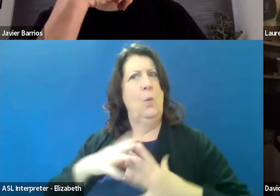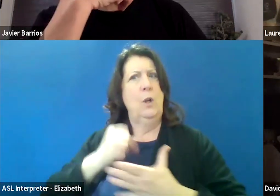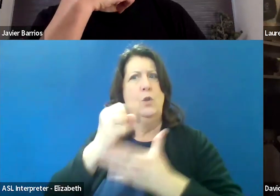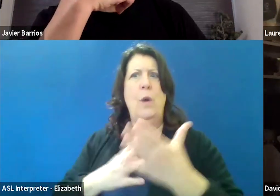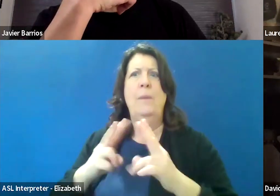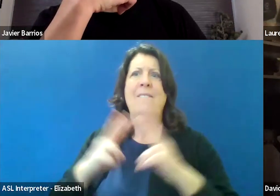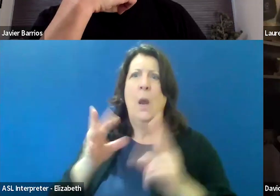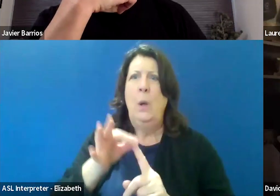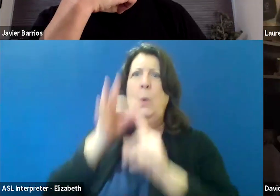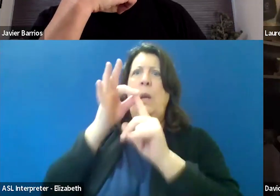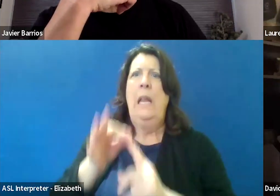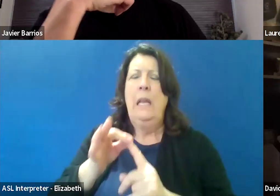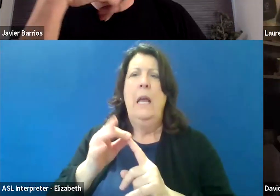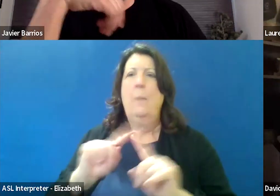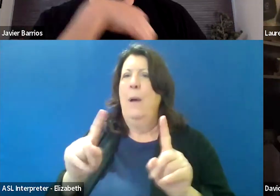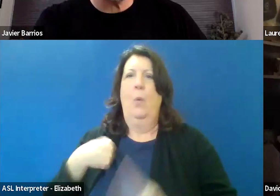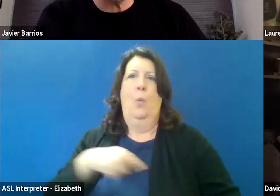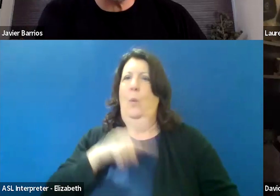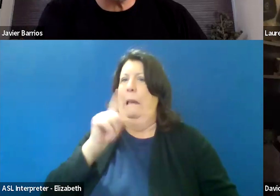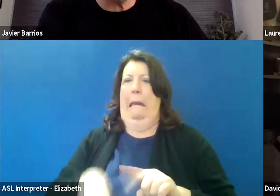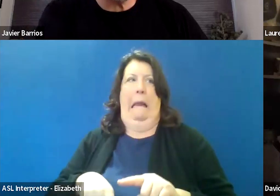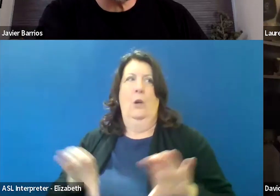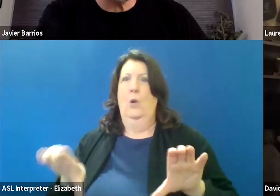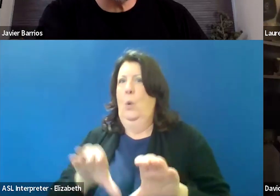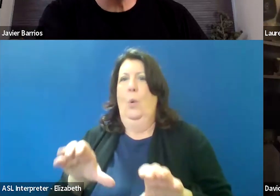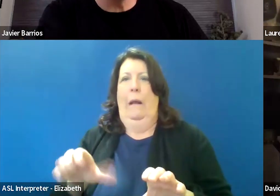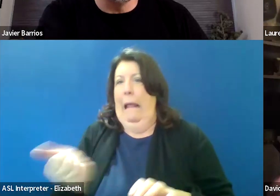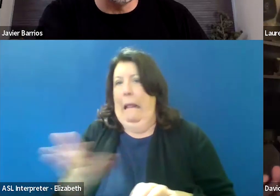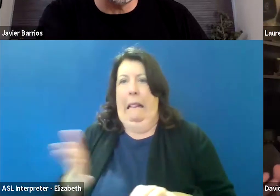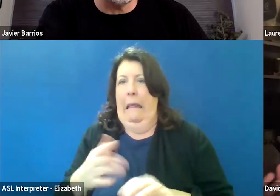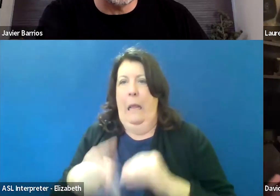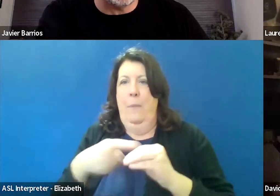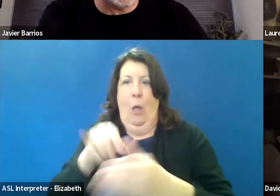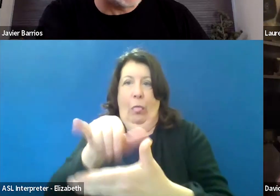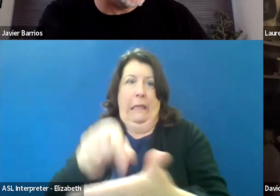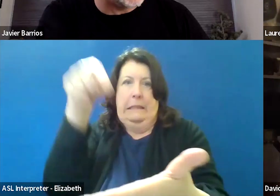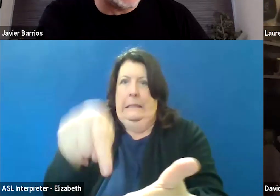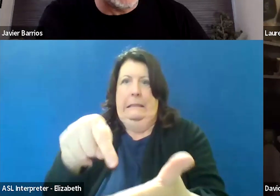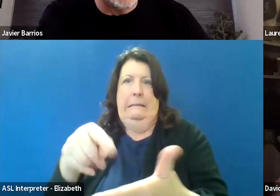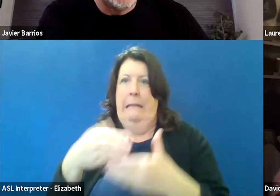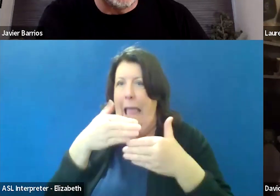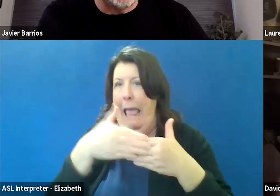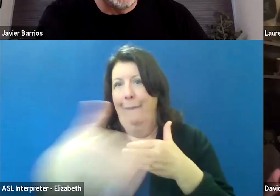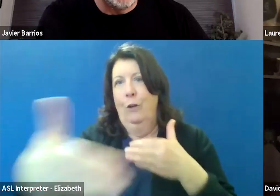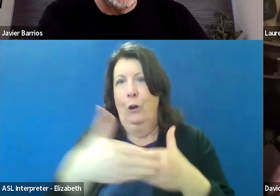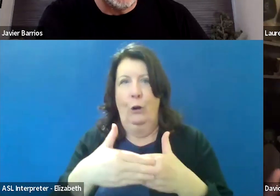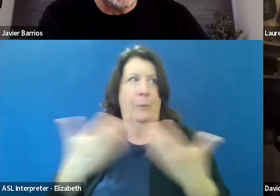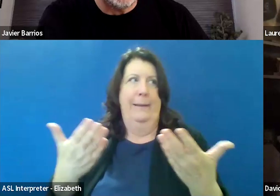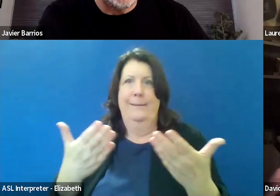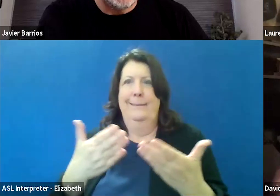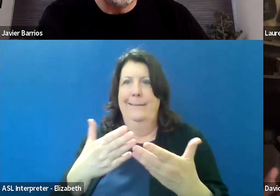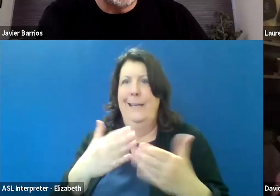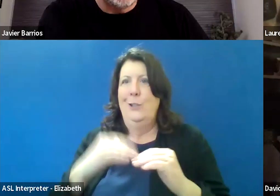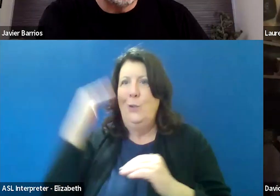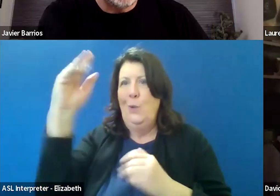really unique. And he's like, we can't do anything with it ever, but I'm glad you wrote it. Sort of like, it's so specific. How are we ever going to convince anybody